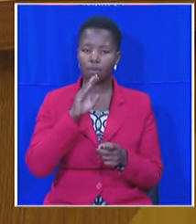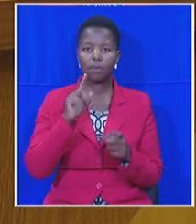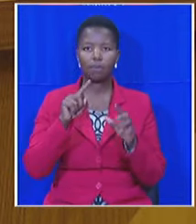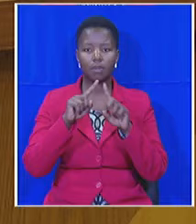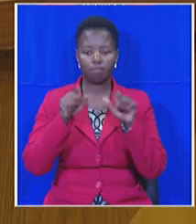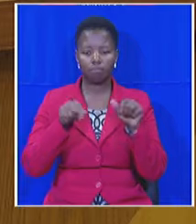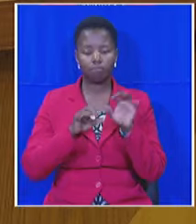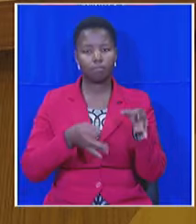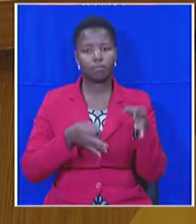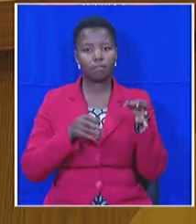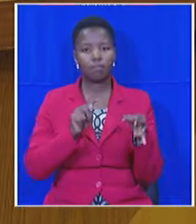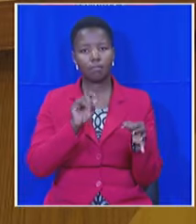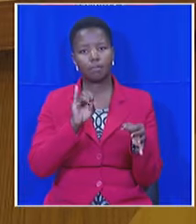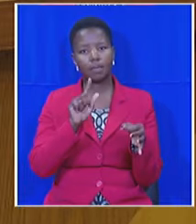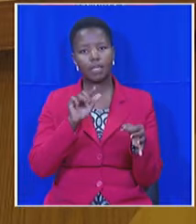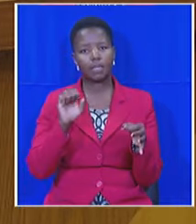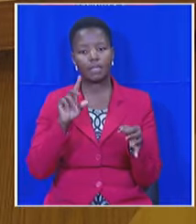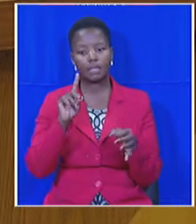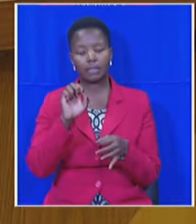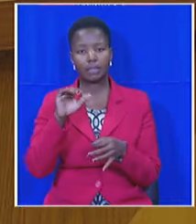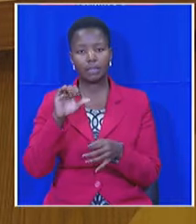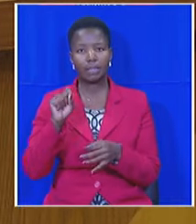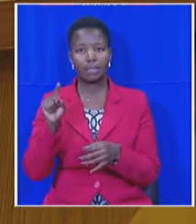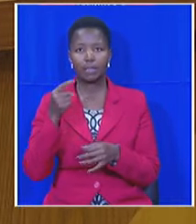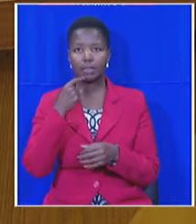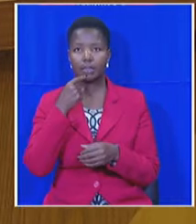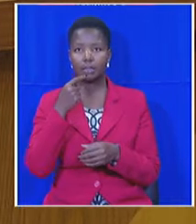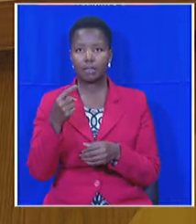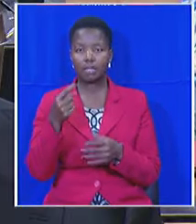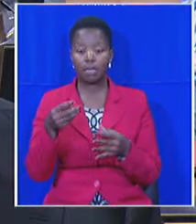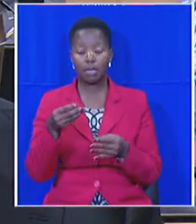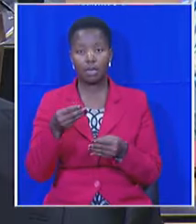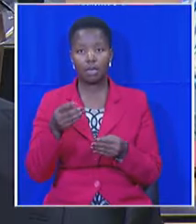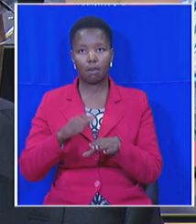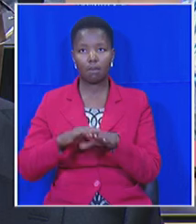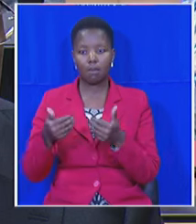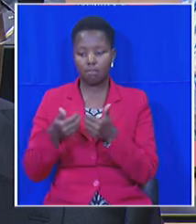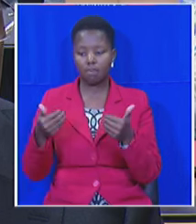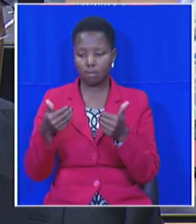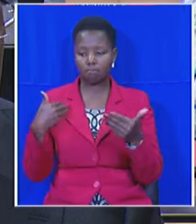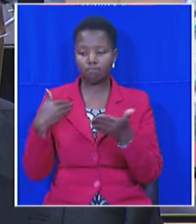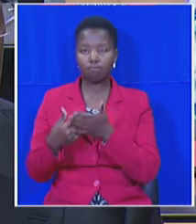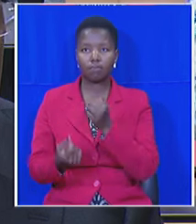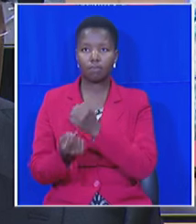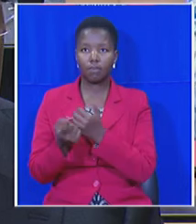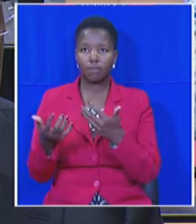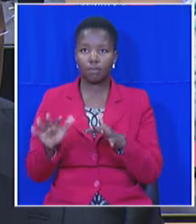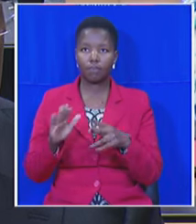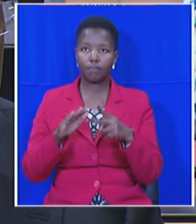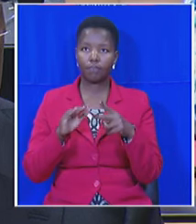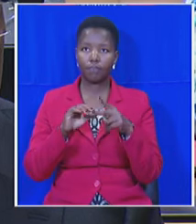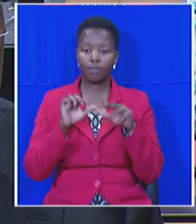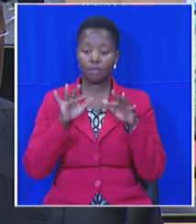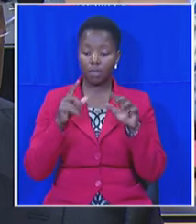style. It's your apartheid style. Pennyville in Johannesburg, they don't have title deeds. Abantu bethu namhlanje